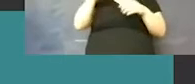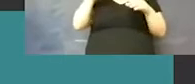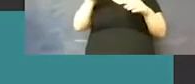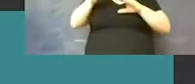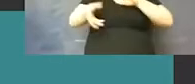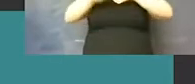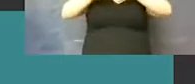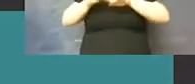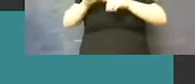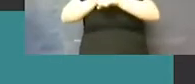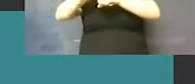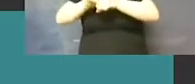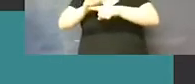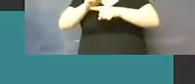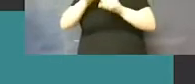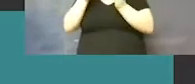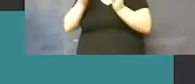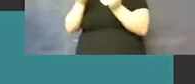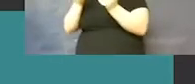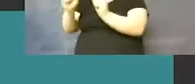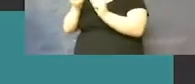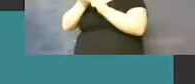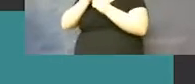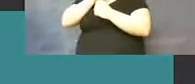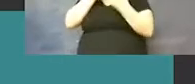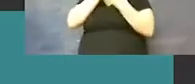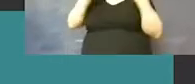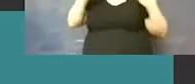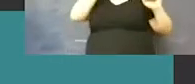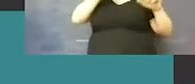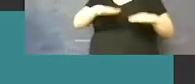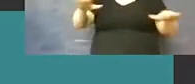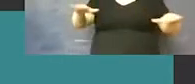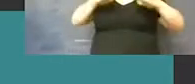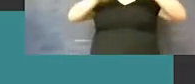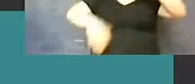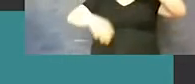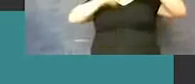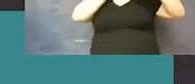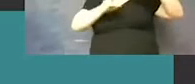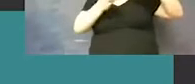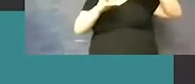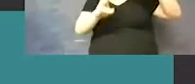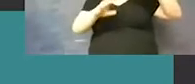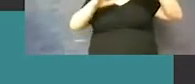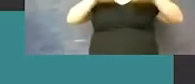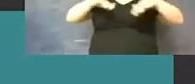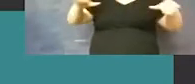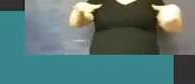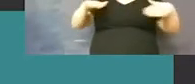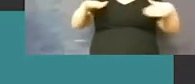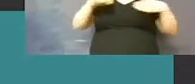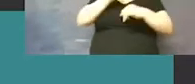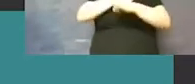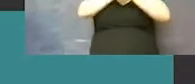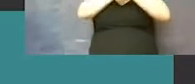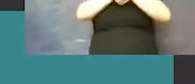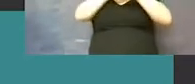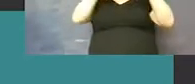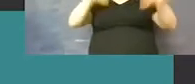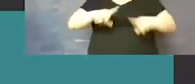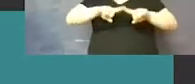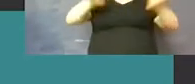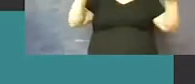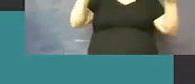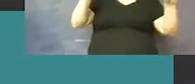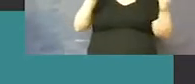vaccines are safe for the younger ages. know, children's immune systems are different than adults and their immune responses can be different at different ages.